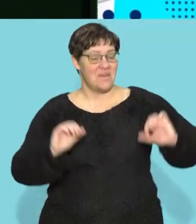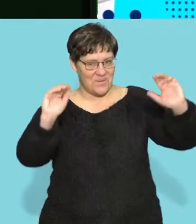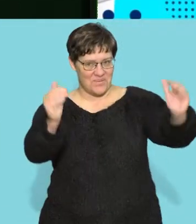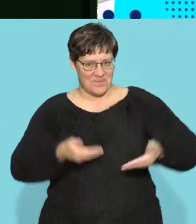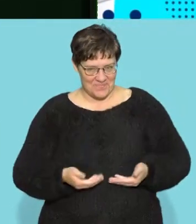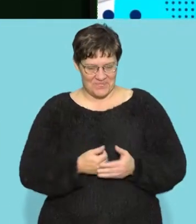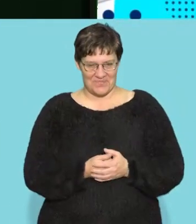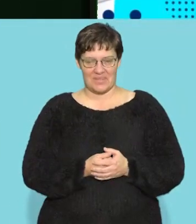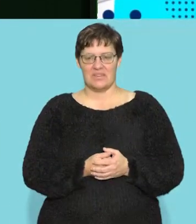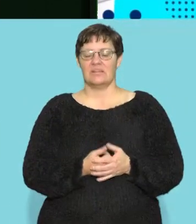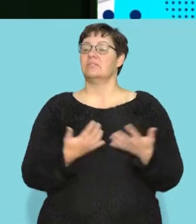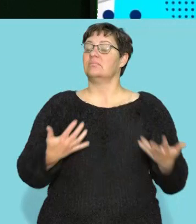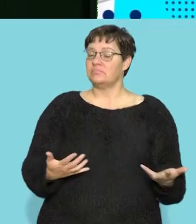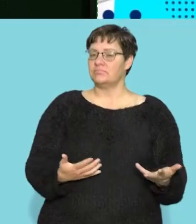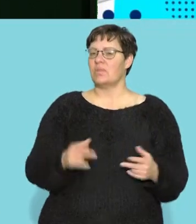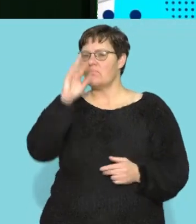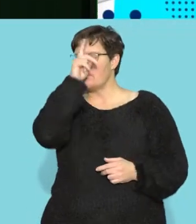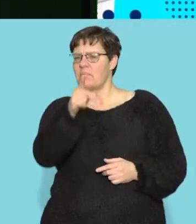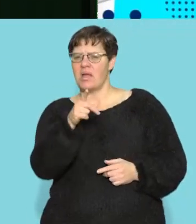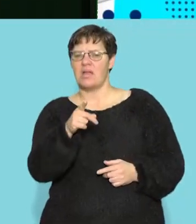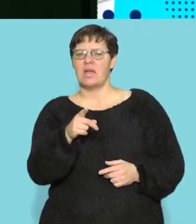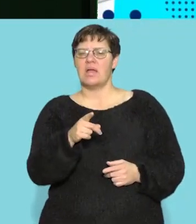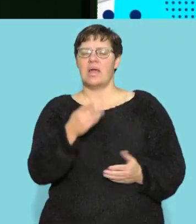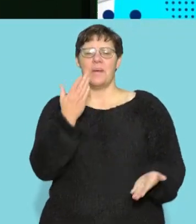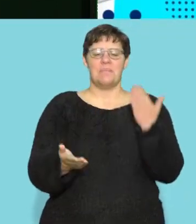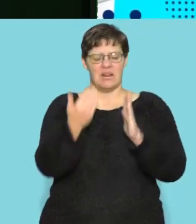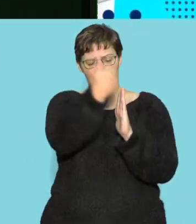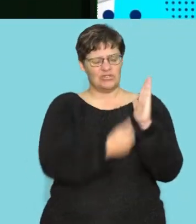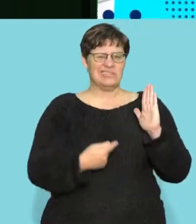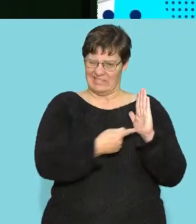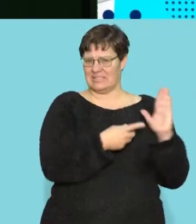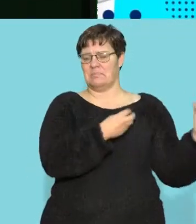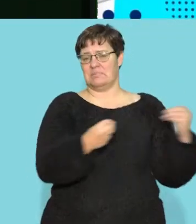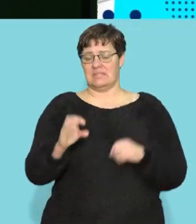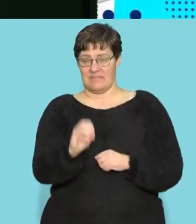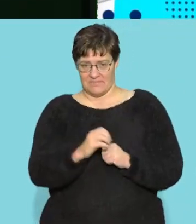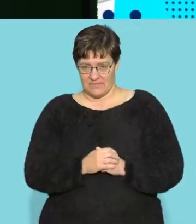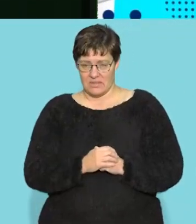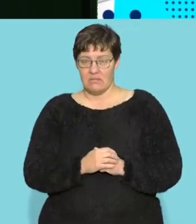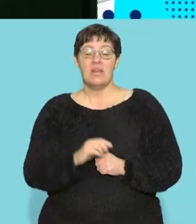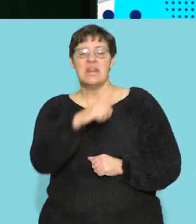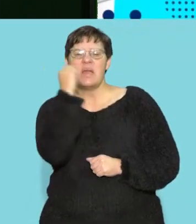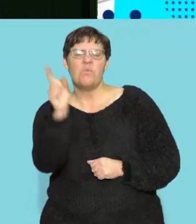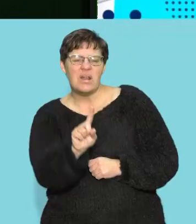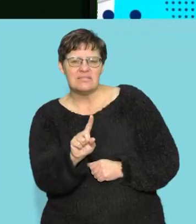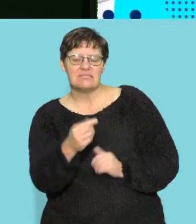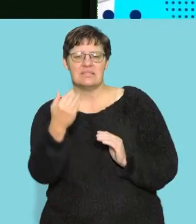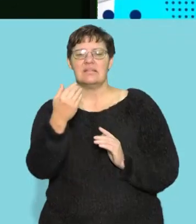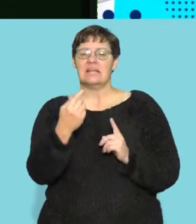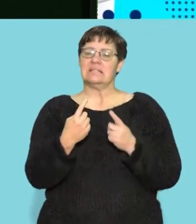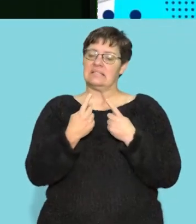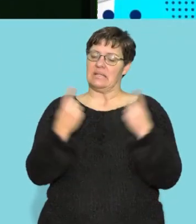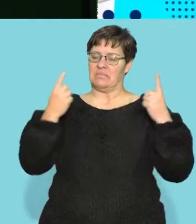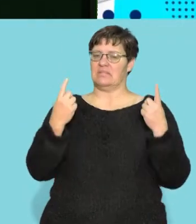Welcome back, accounting boffins, right? Remember, we're busy with the balance sheet, also known as the statement of financial